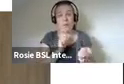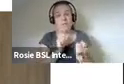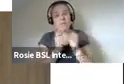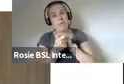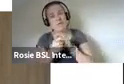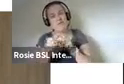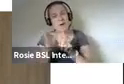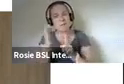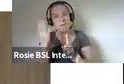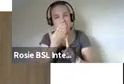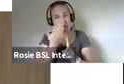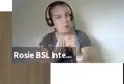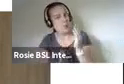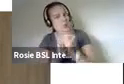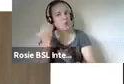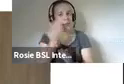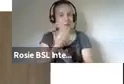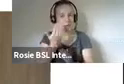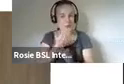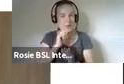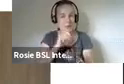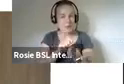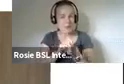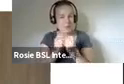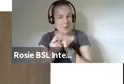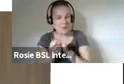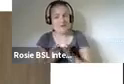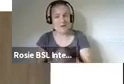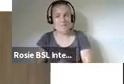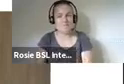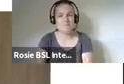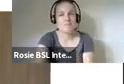their new school across, and there is